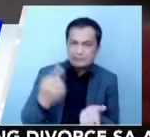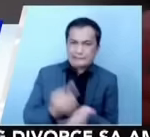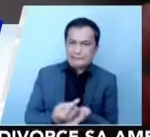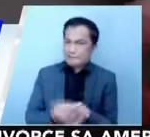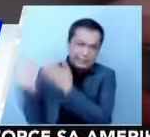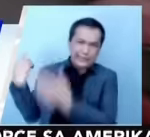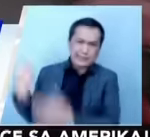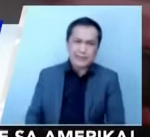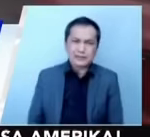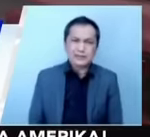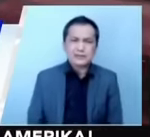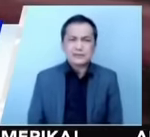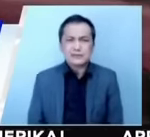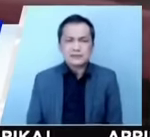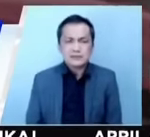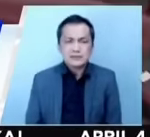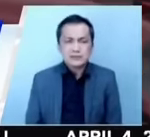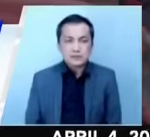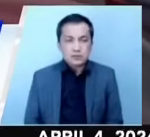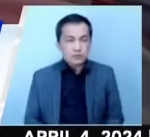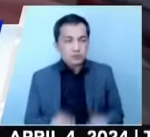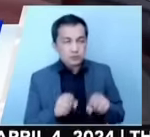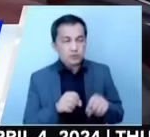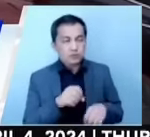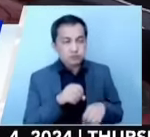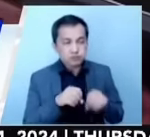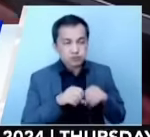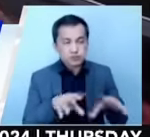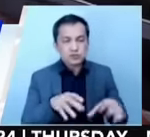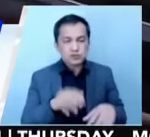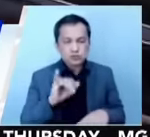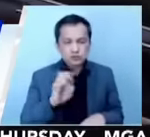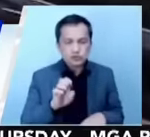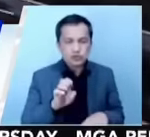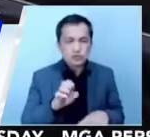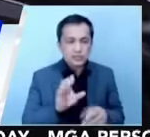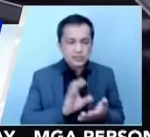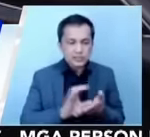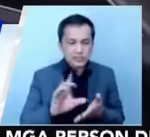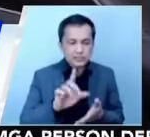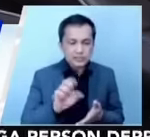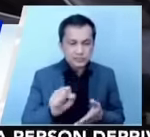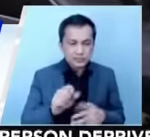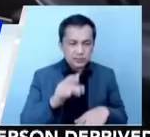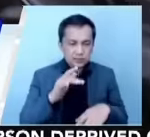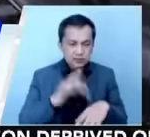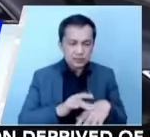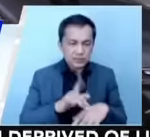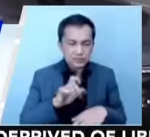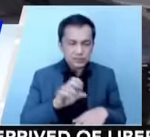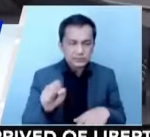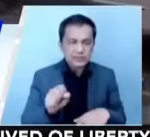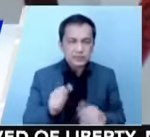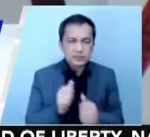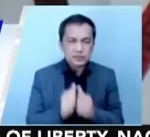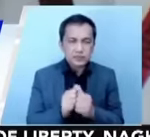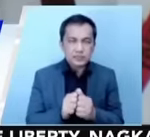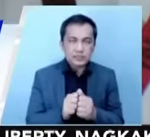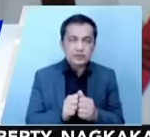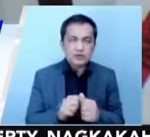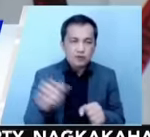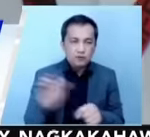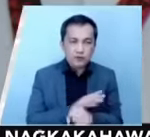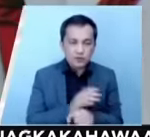implement sometime in June the cashless or contactless program, meaning we will have full cashless along tollways in